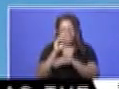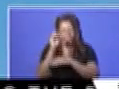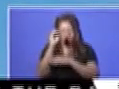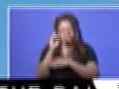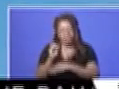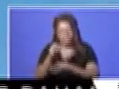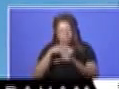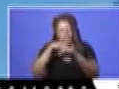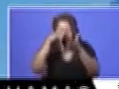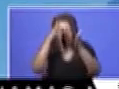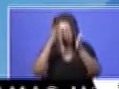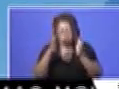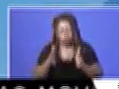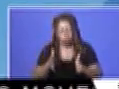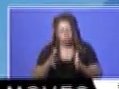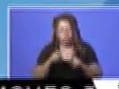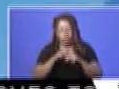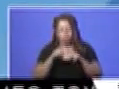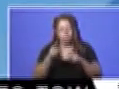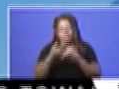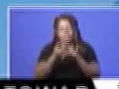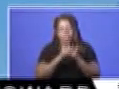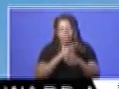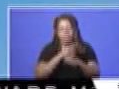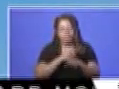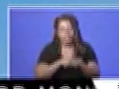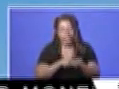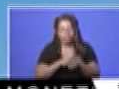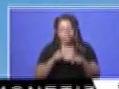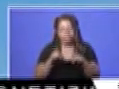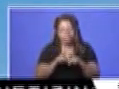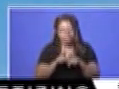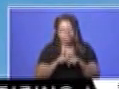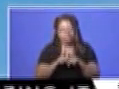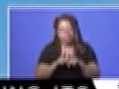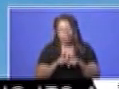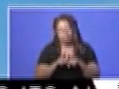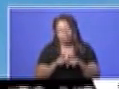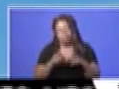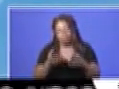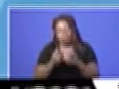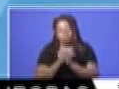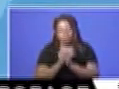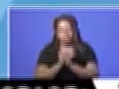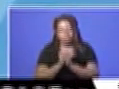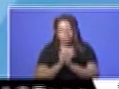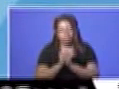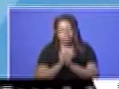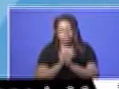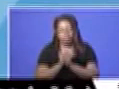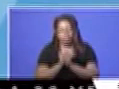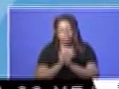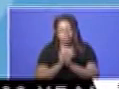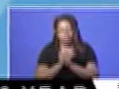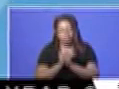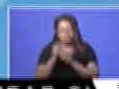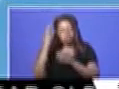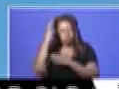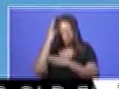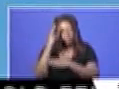students, but some of the time it was with little consistency. And the reason being,